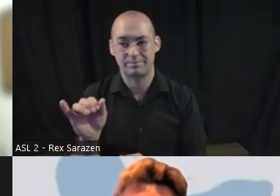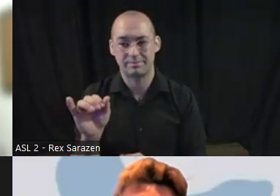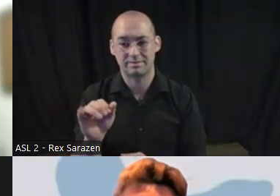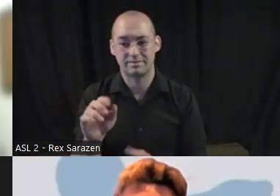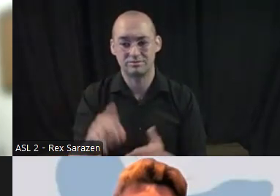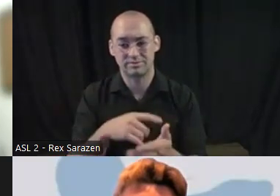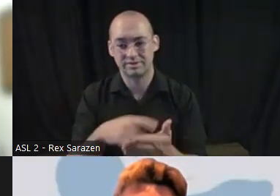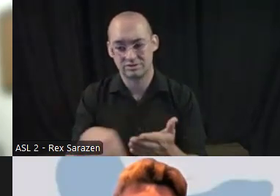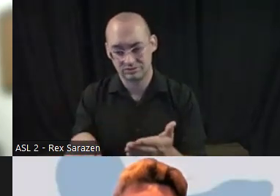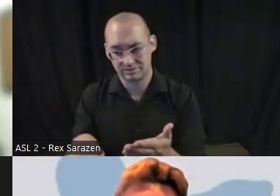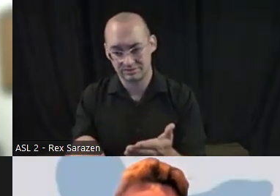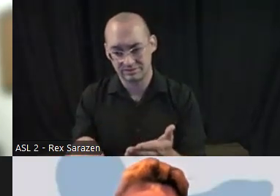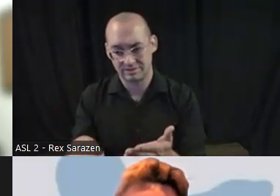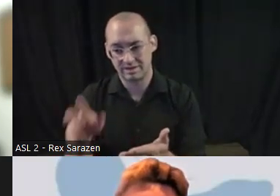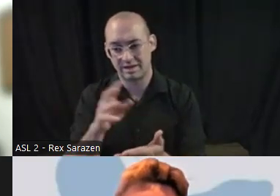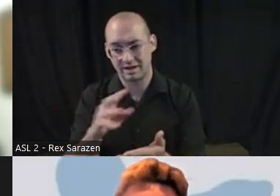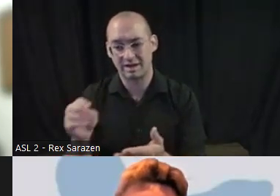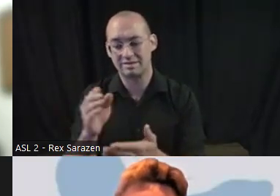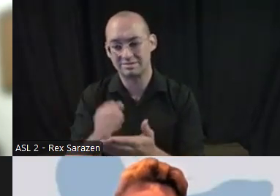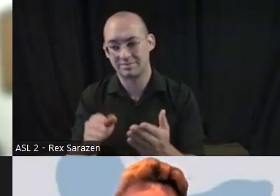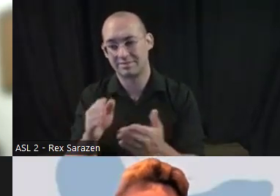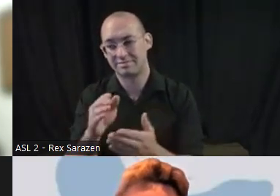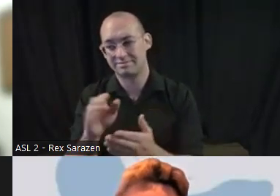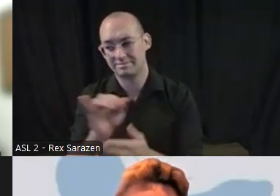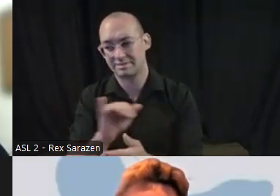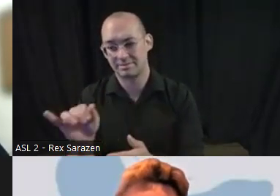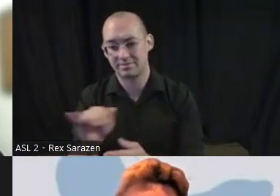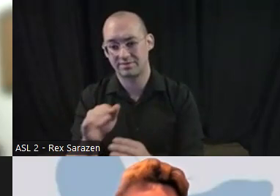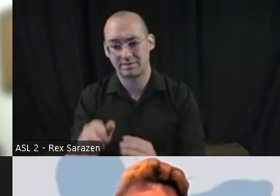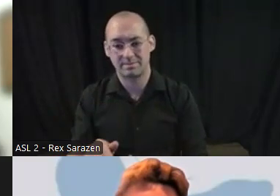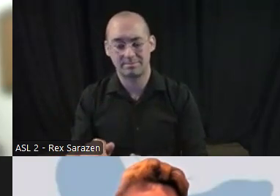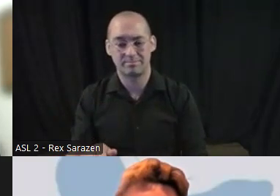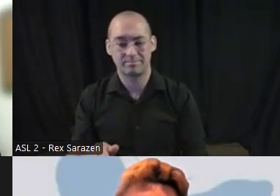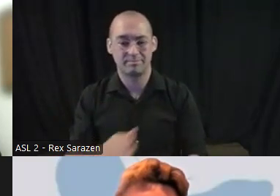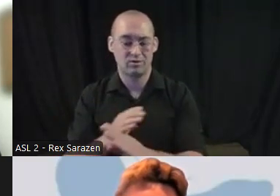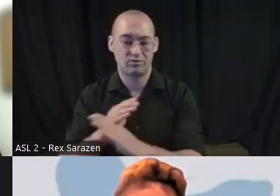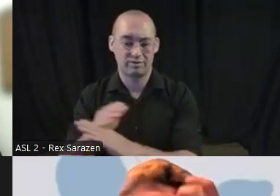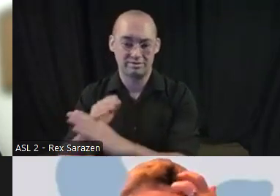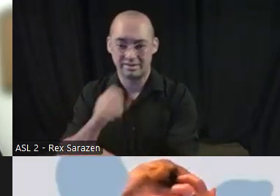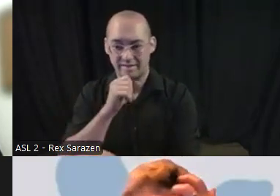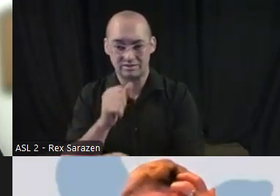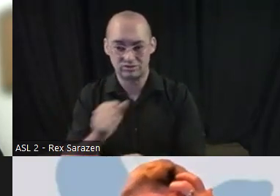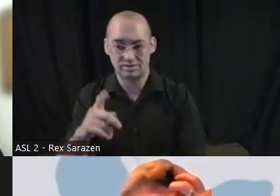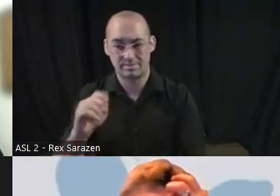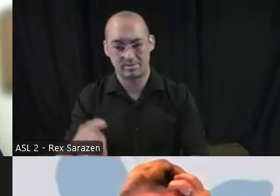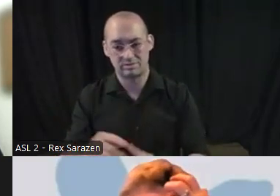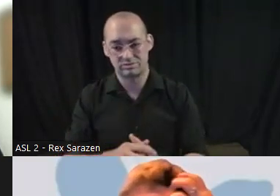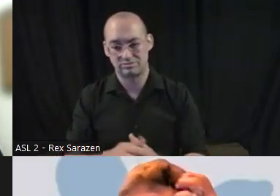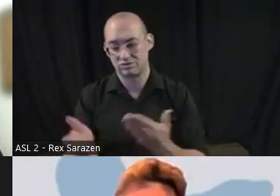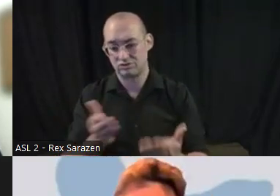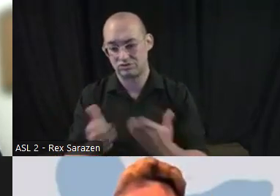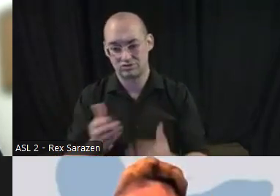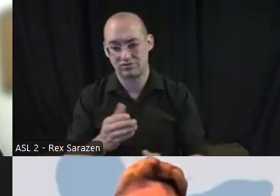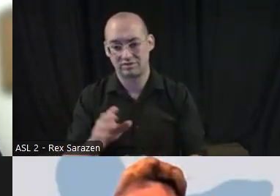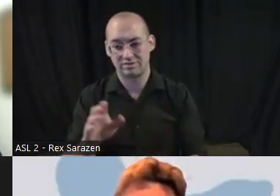discrimination and some of the same barriers that the aging and a lot of them are aging. We serve two individuals that are in